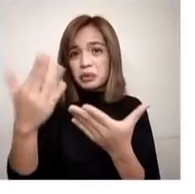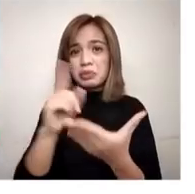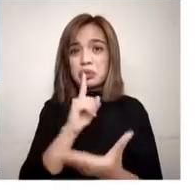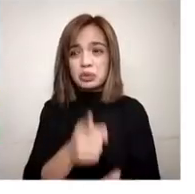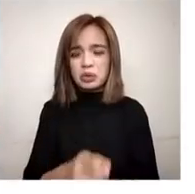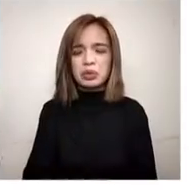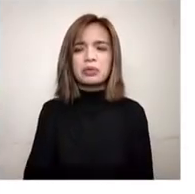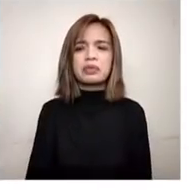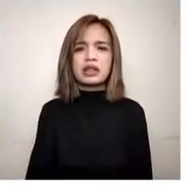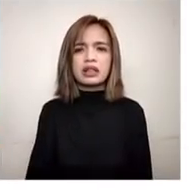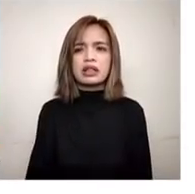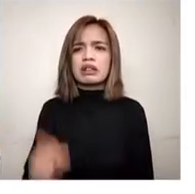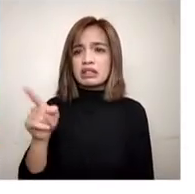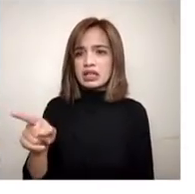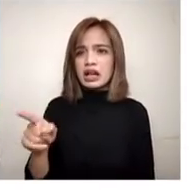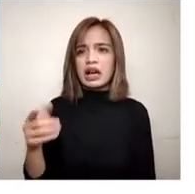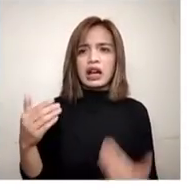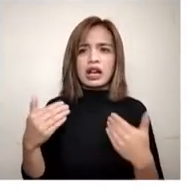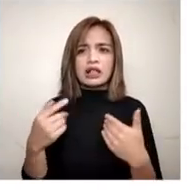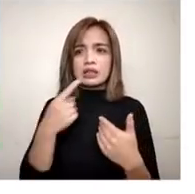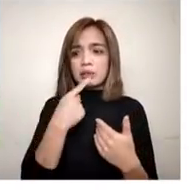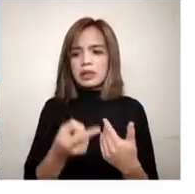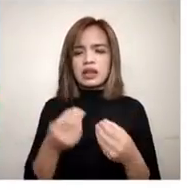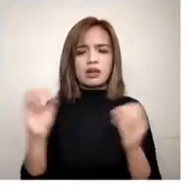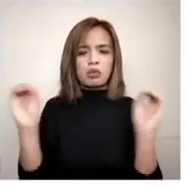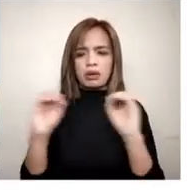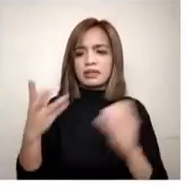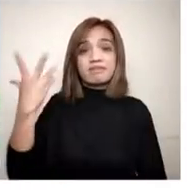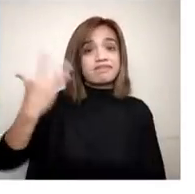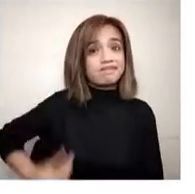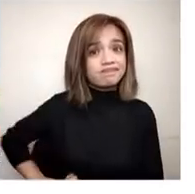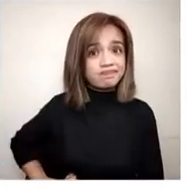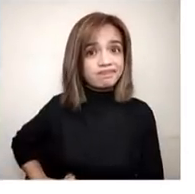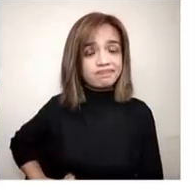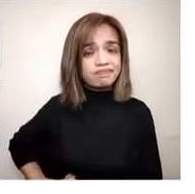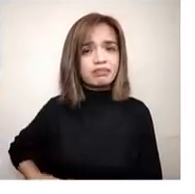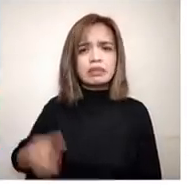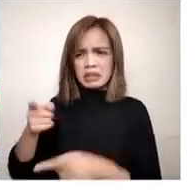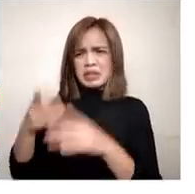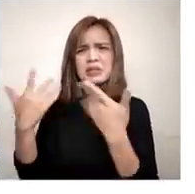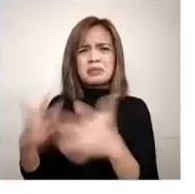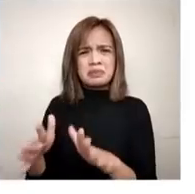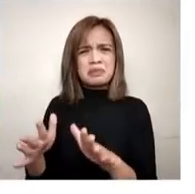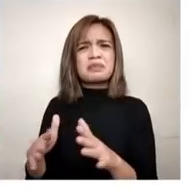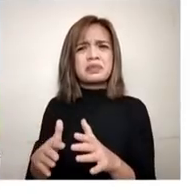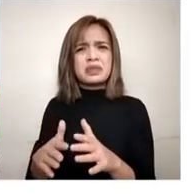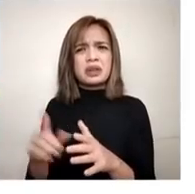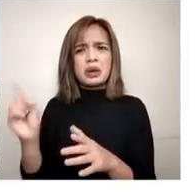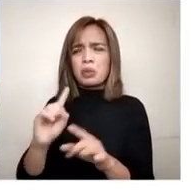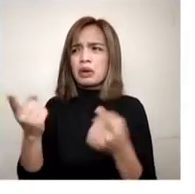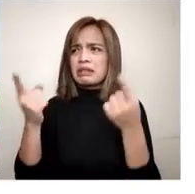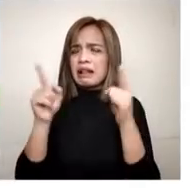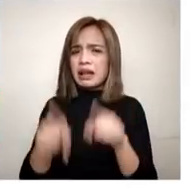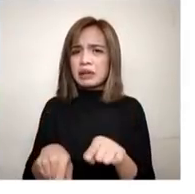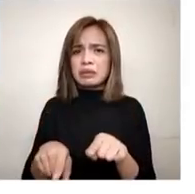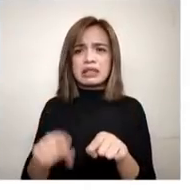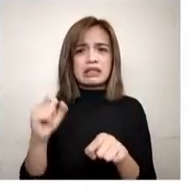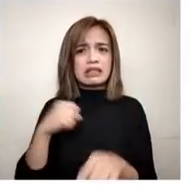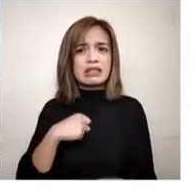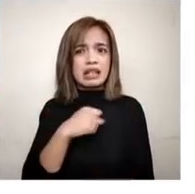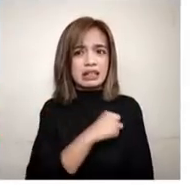already convinced that there is no corruption. He is already convinced that what is happening in the Senate is